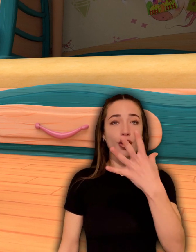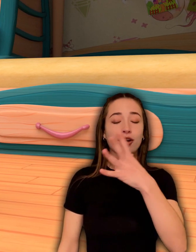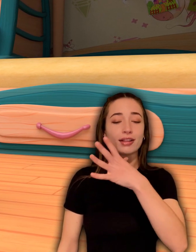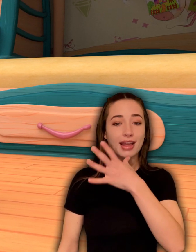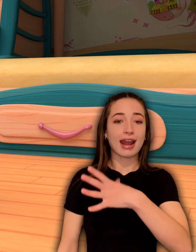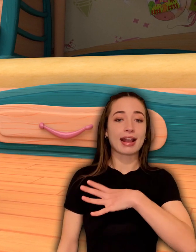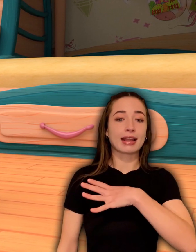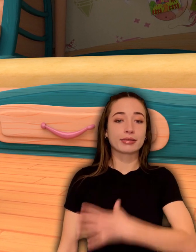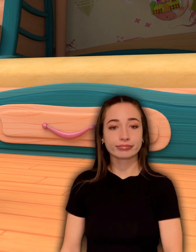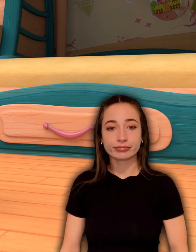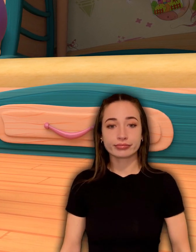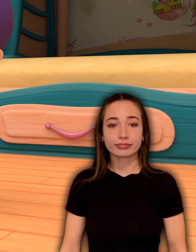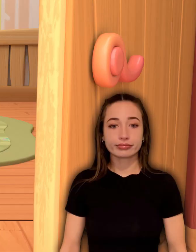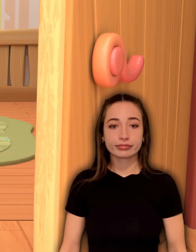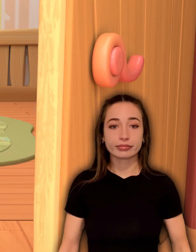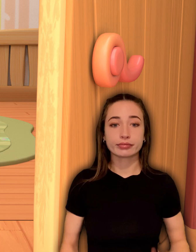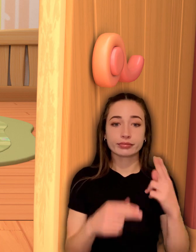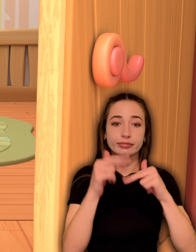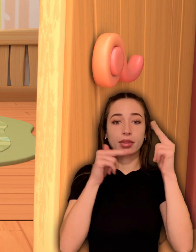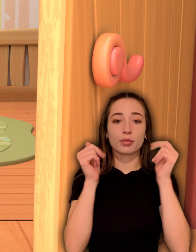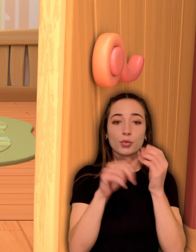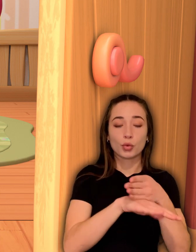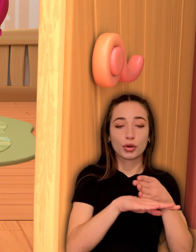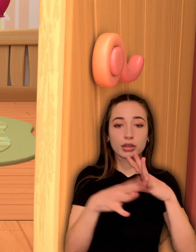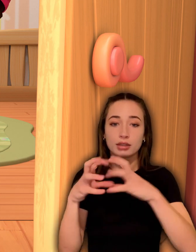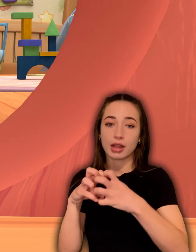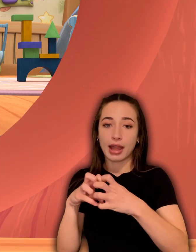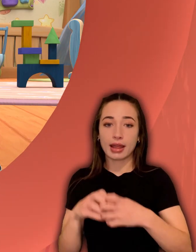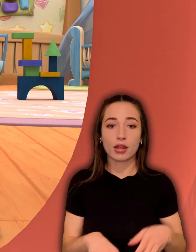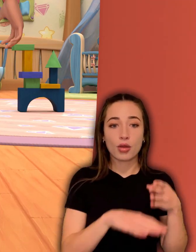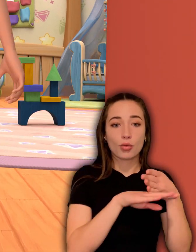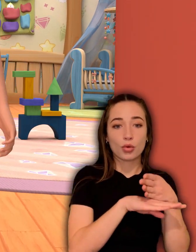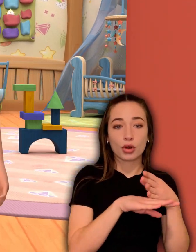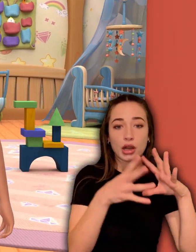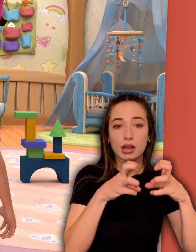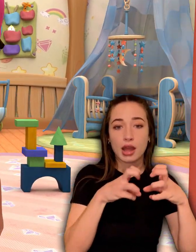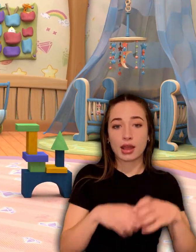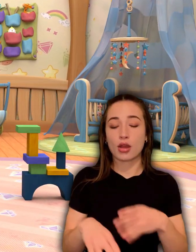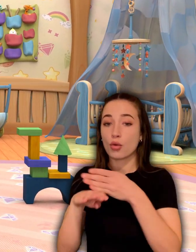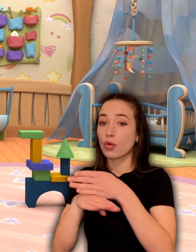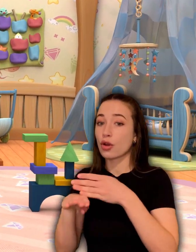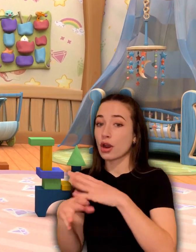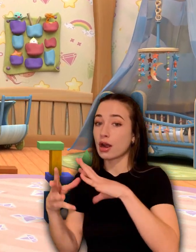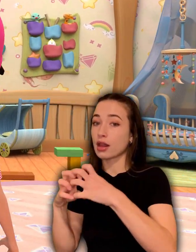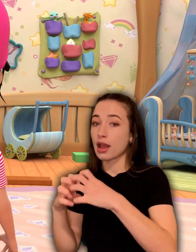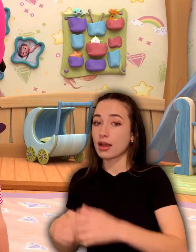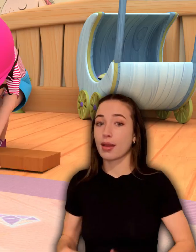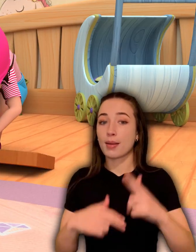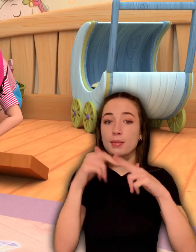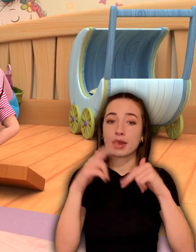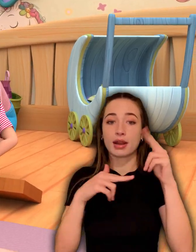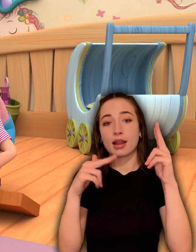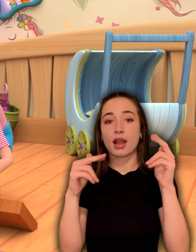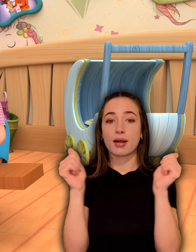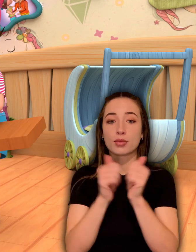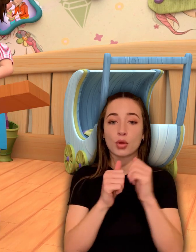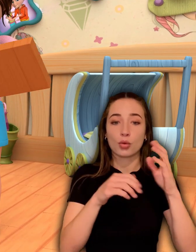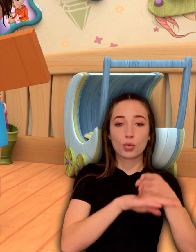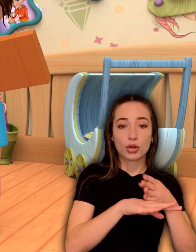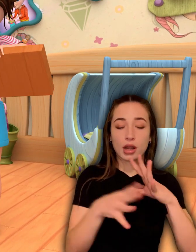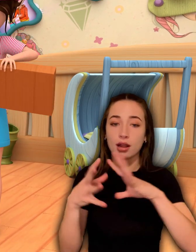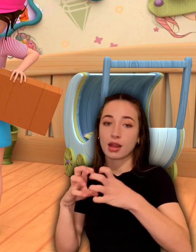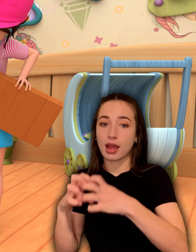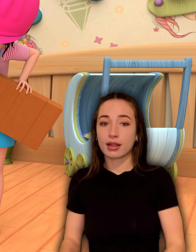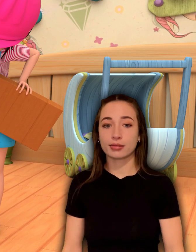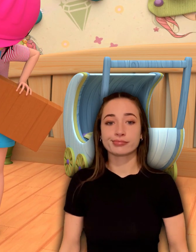my fair lady build it up with wooden Clay Wood and Clay wooden clay build it